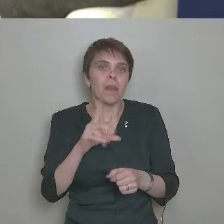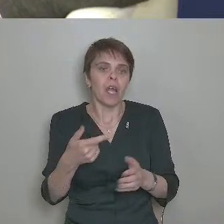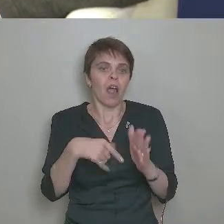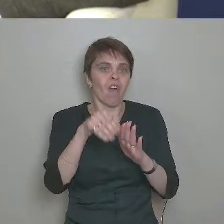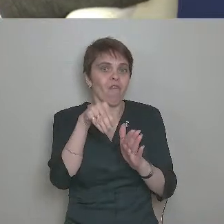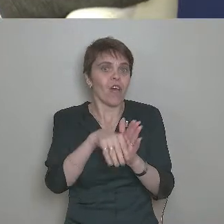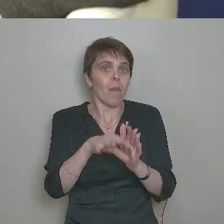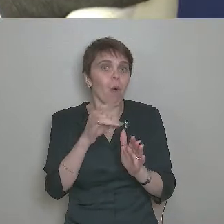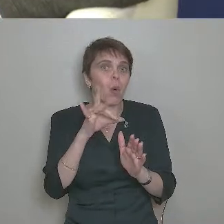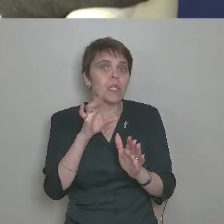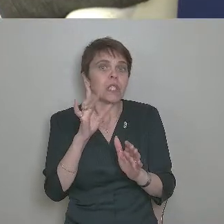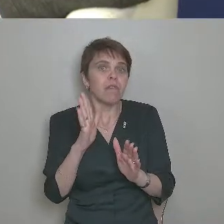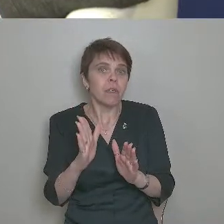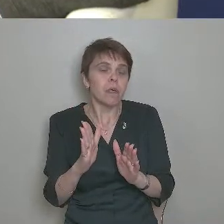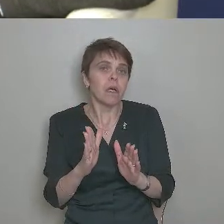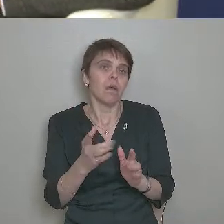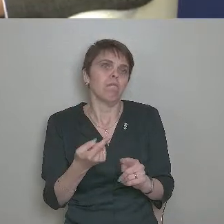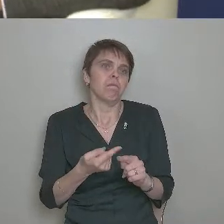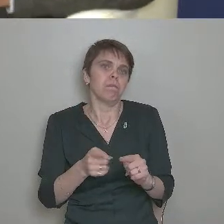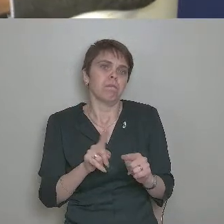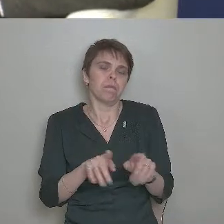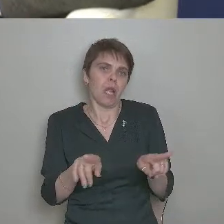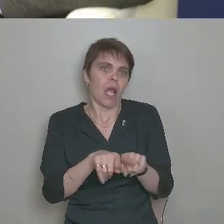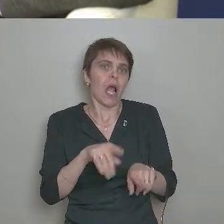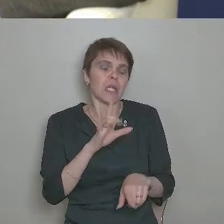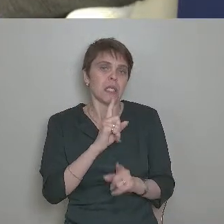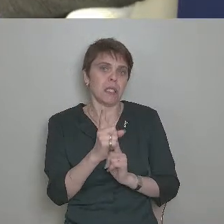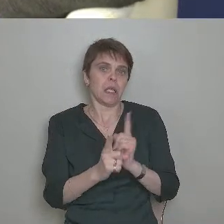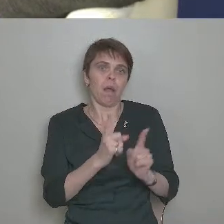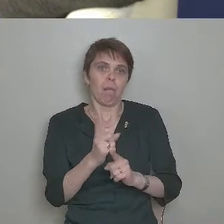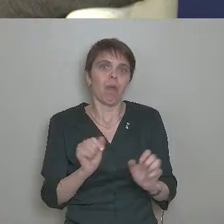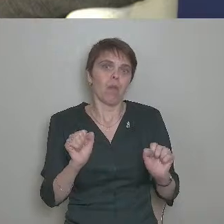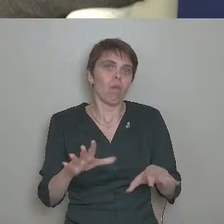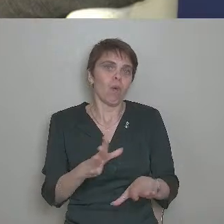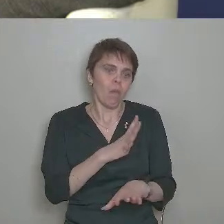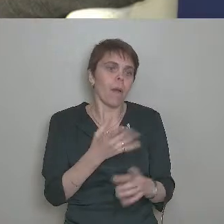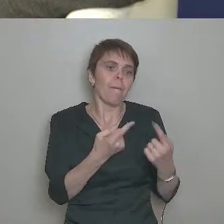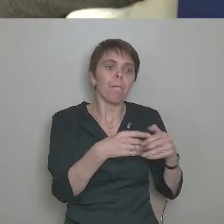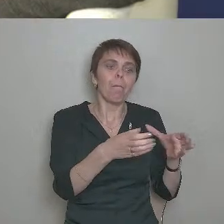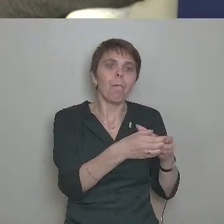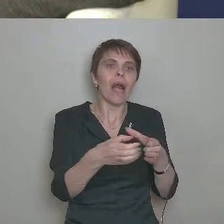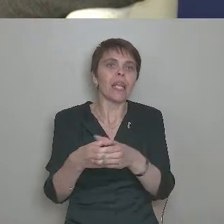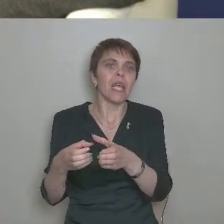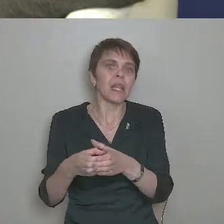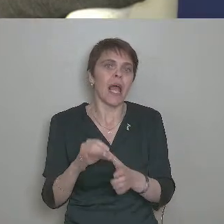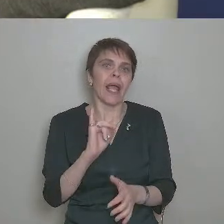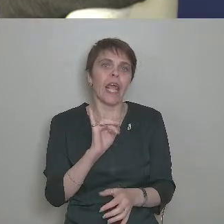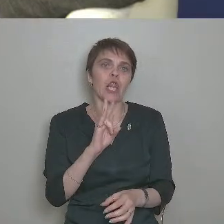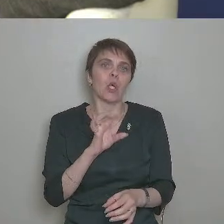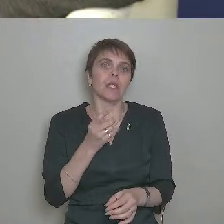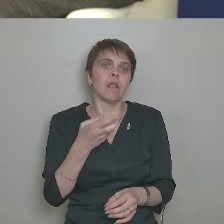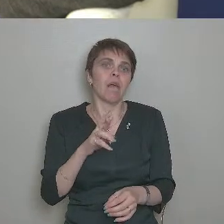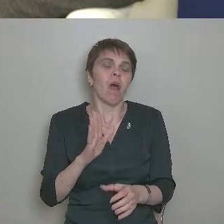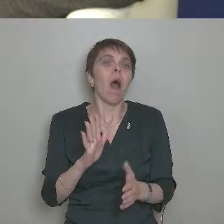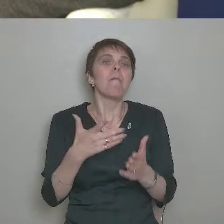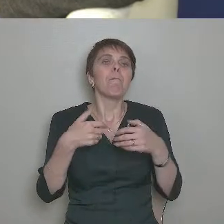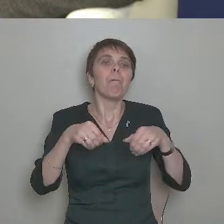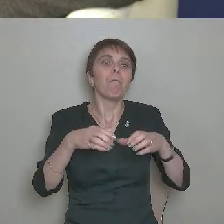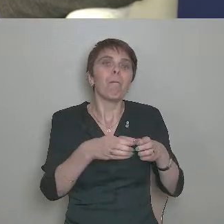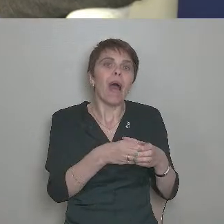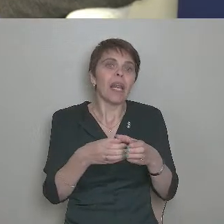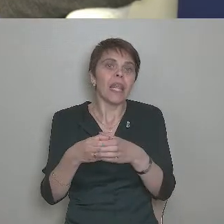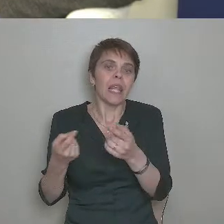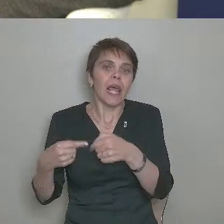is some kind of a formal initiative of respective constituencies. So following these amendments, the